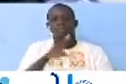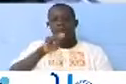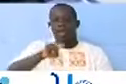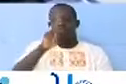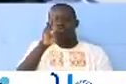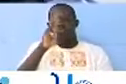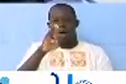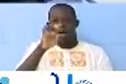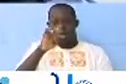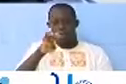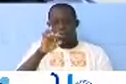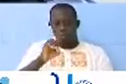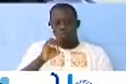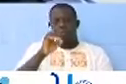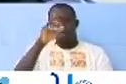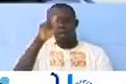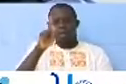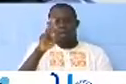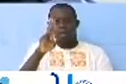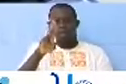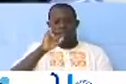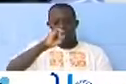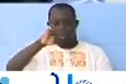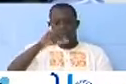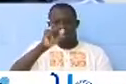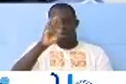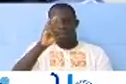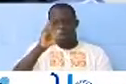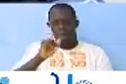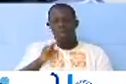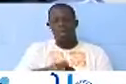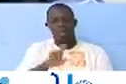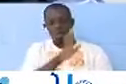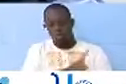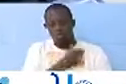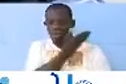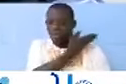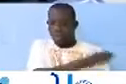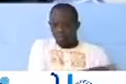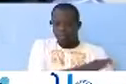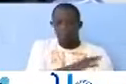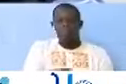came. Numo Kujabi. He also left.